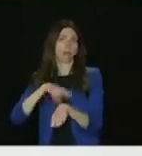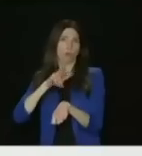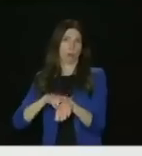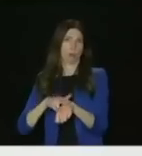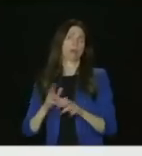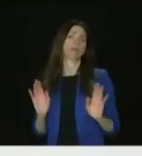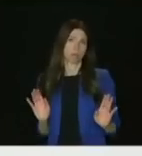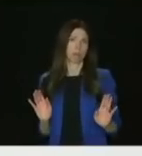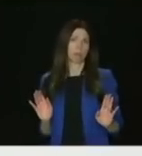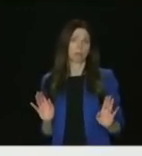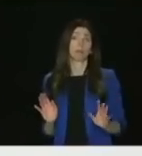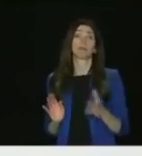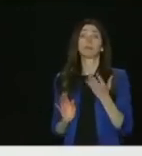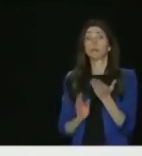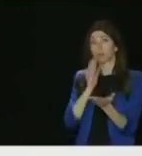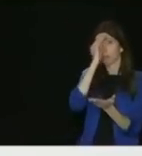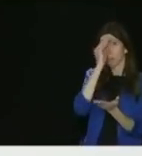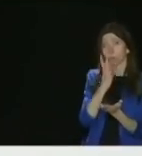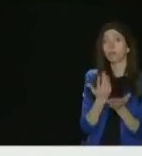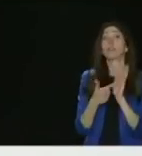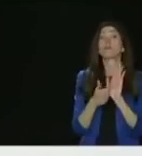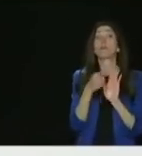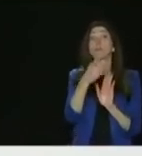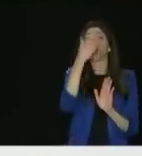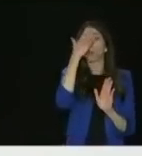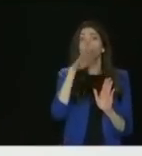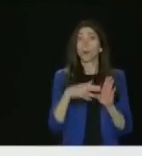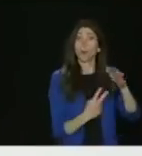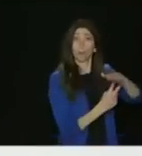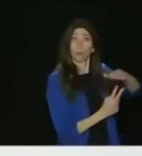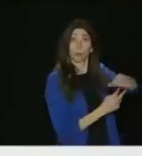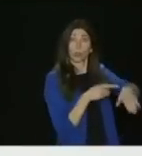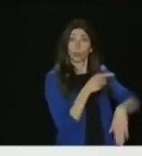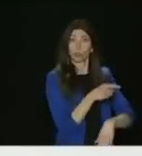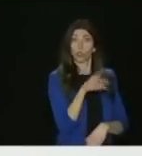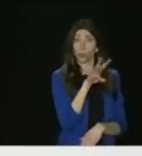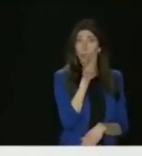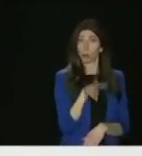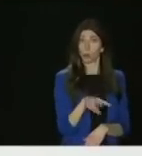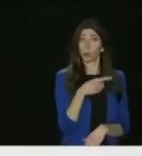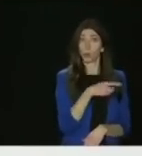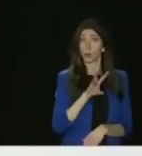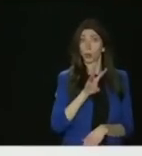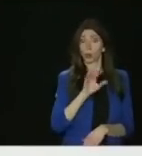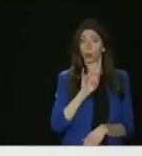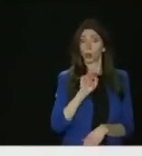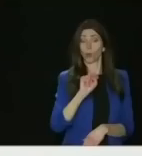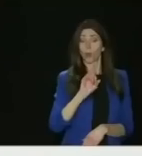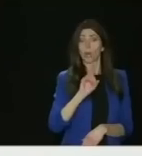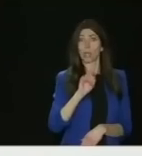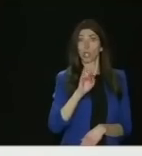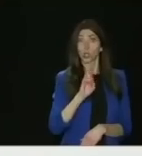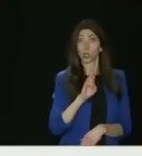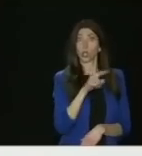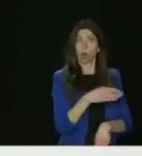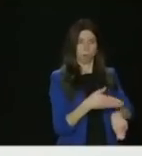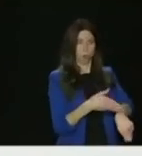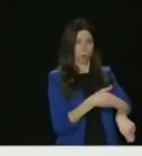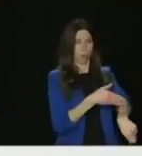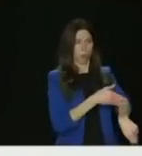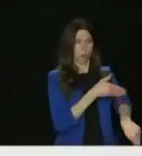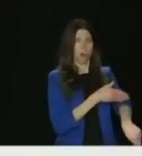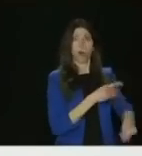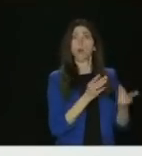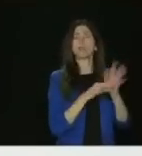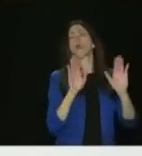seen progress, for example, in Windsor, that we should not assume that that progress is linear. And that is one of the